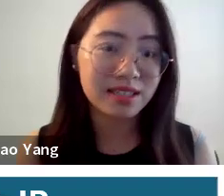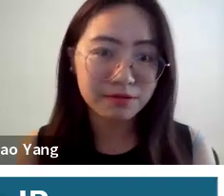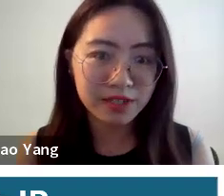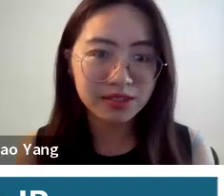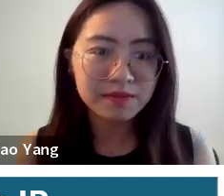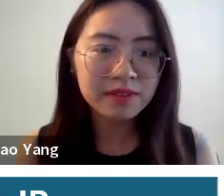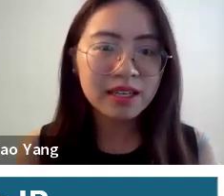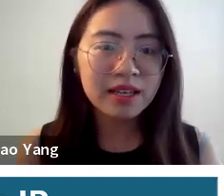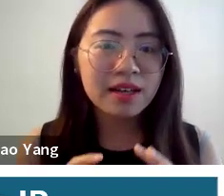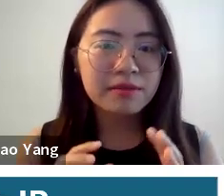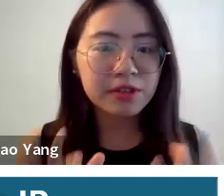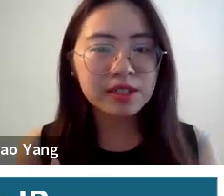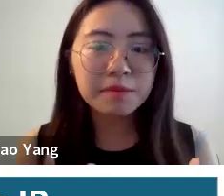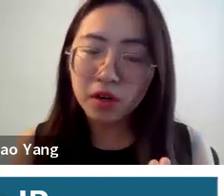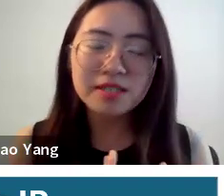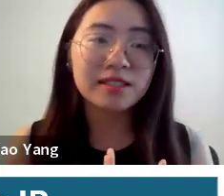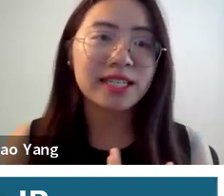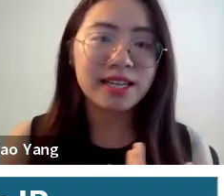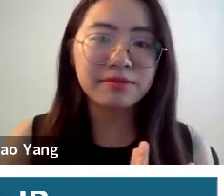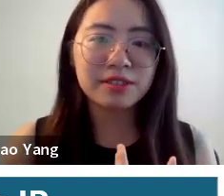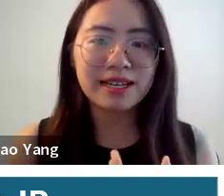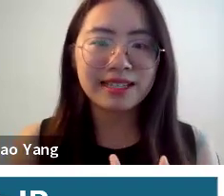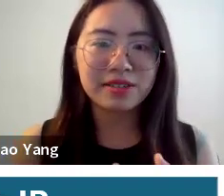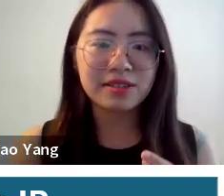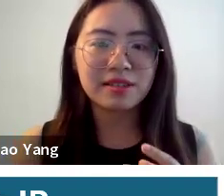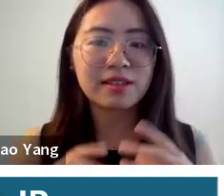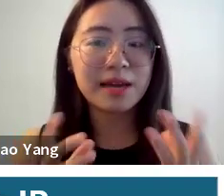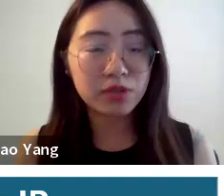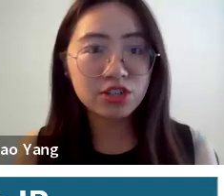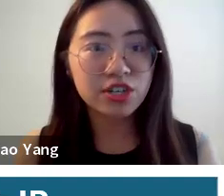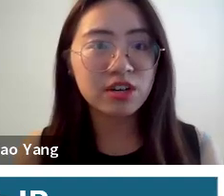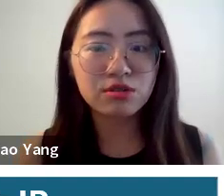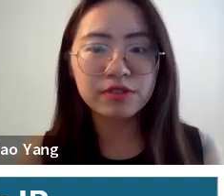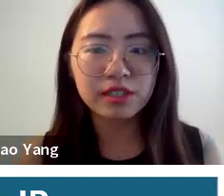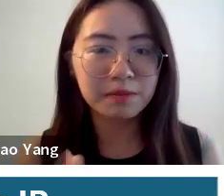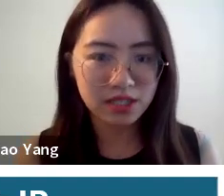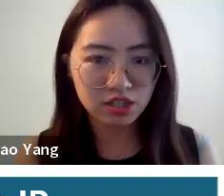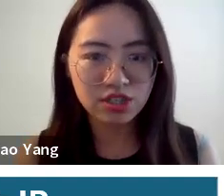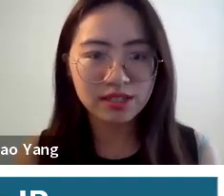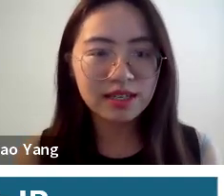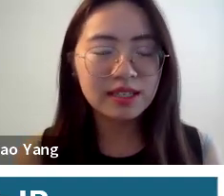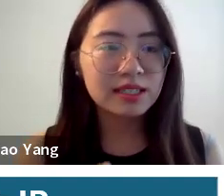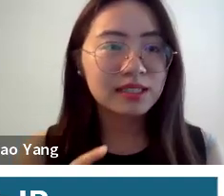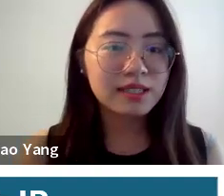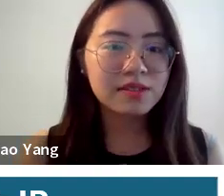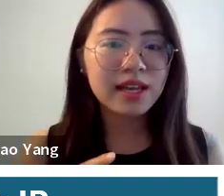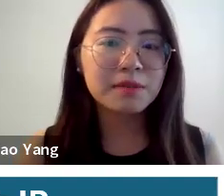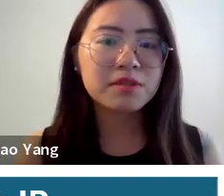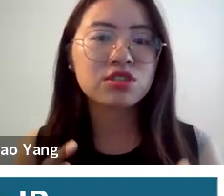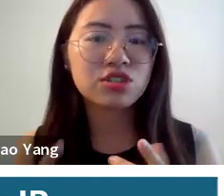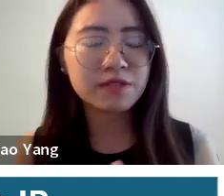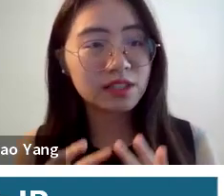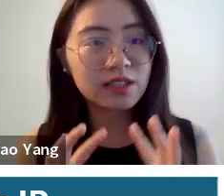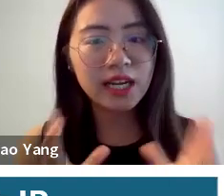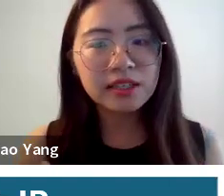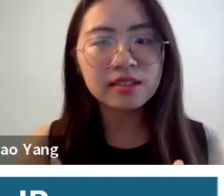ways to make a difference. Importantly, it emphasizes collaboration over competition. This